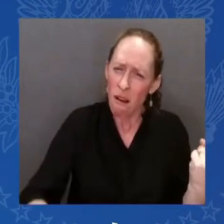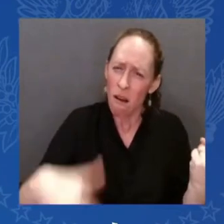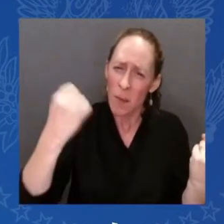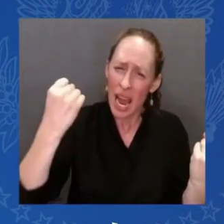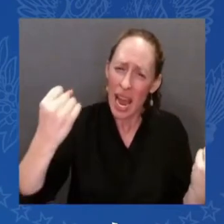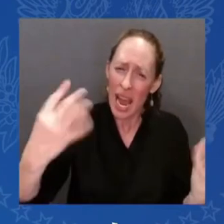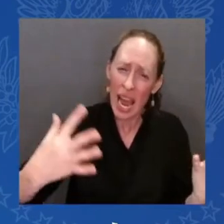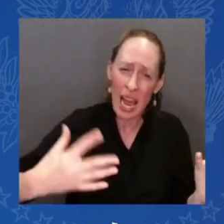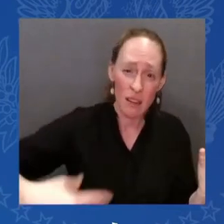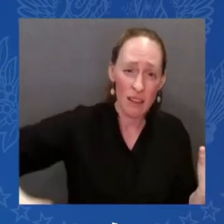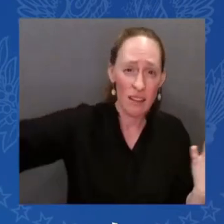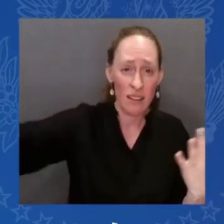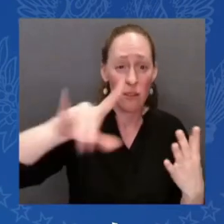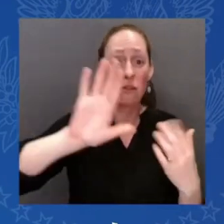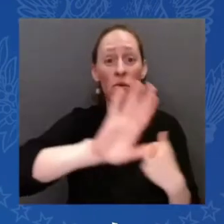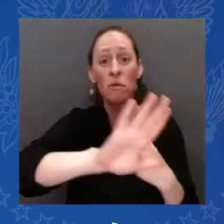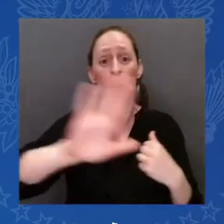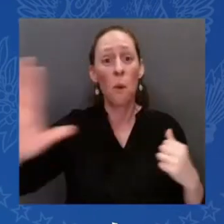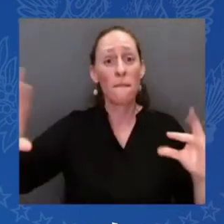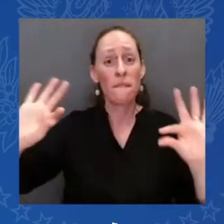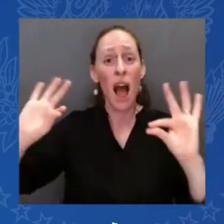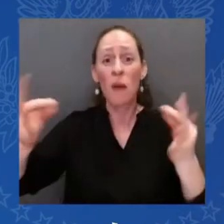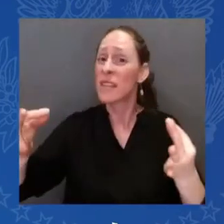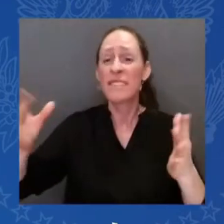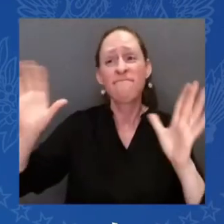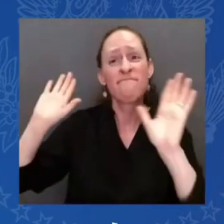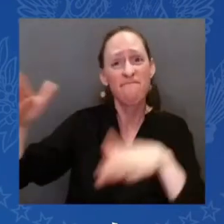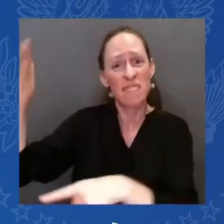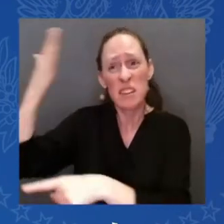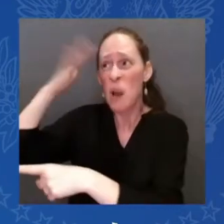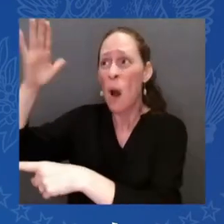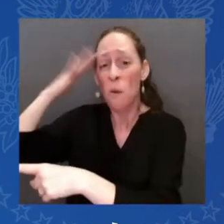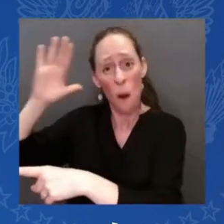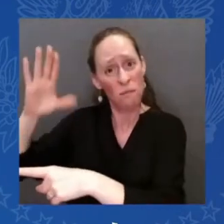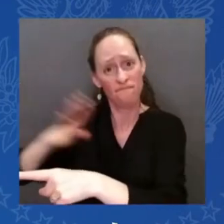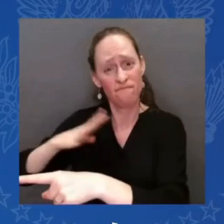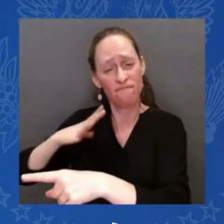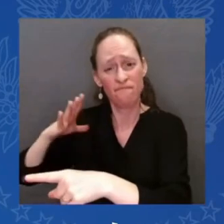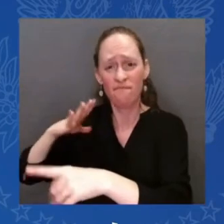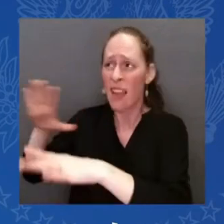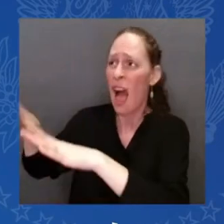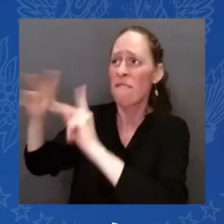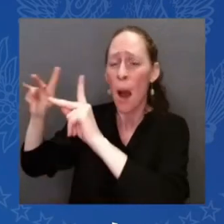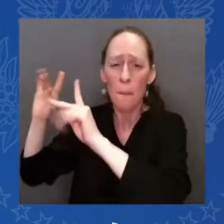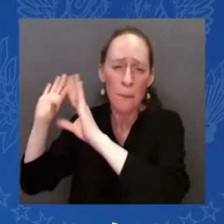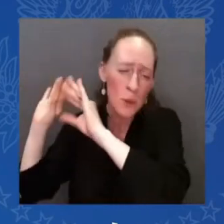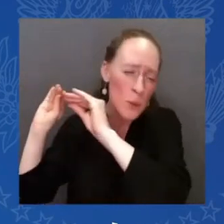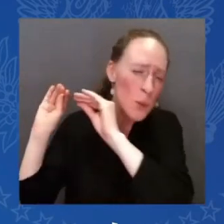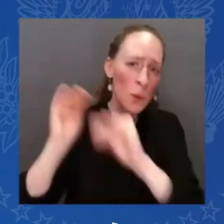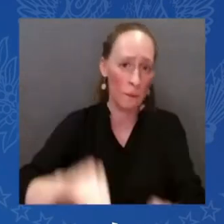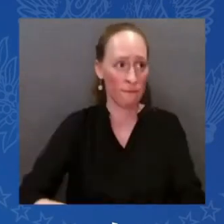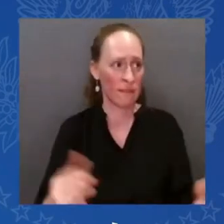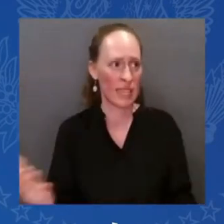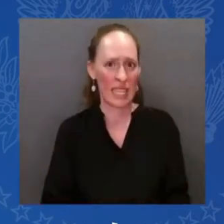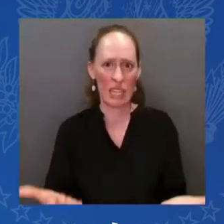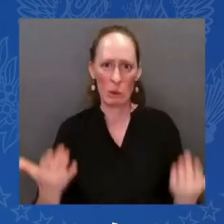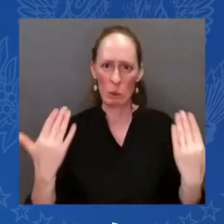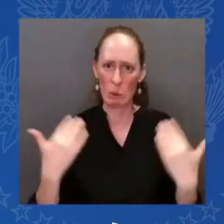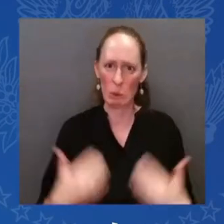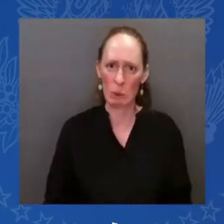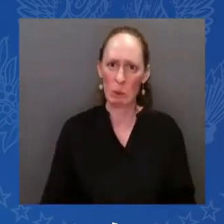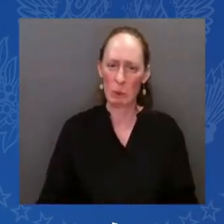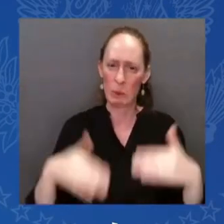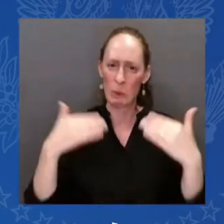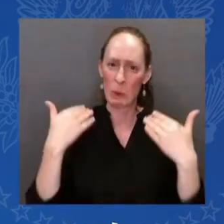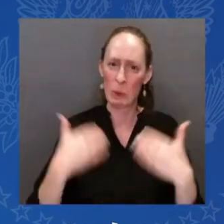States. A nation that's more than just a place. We're unique in all of history, America. America